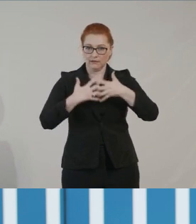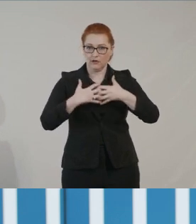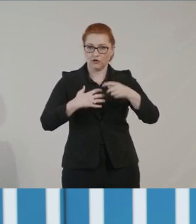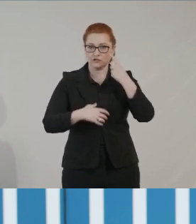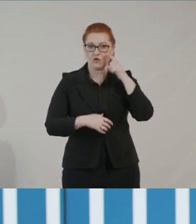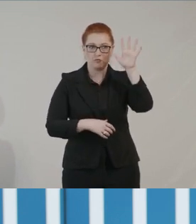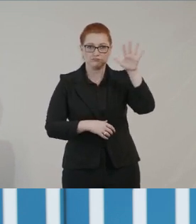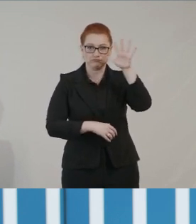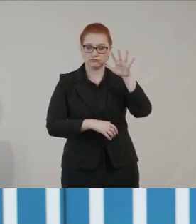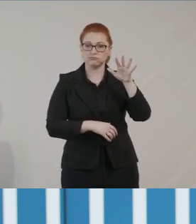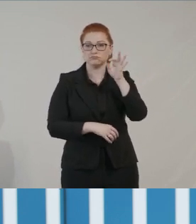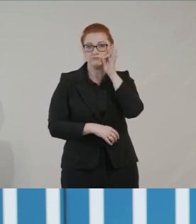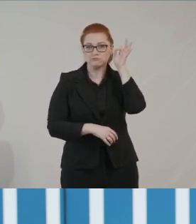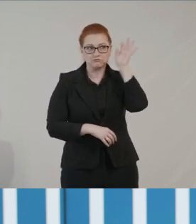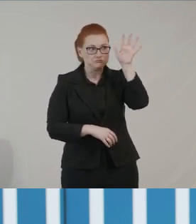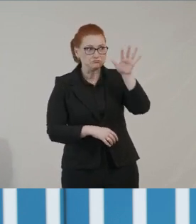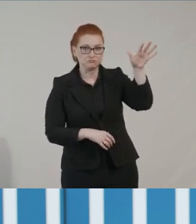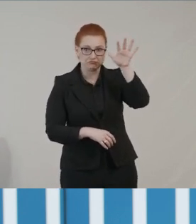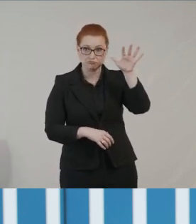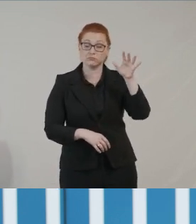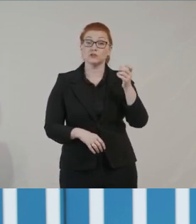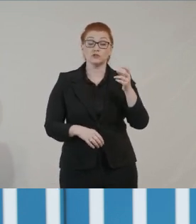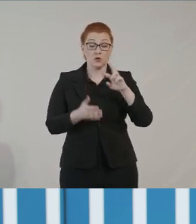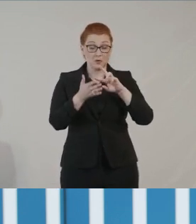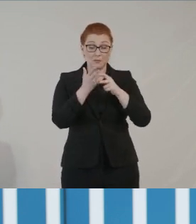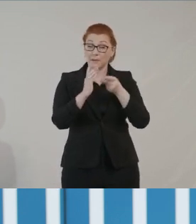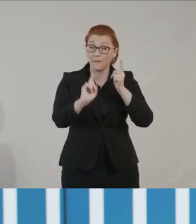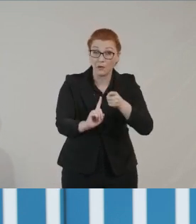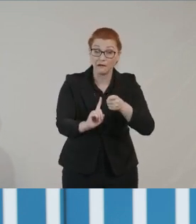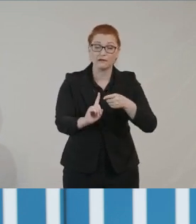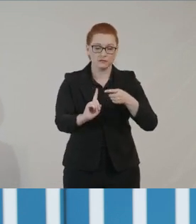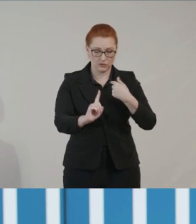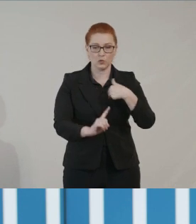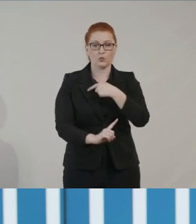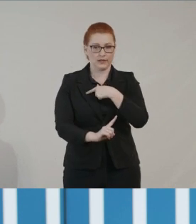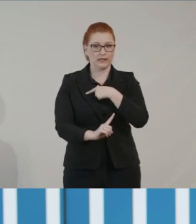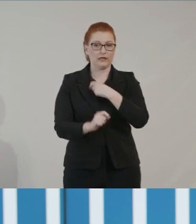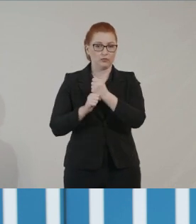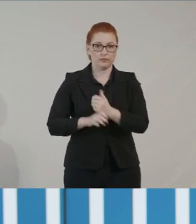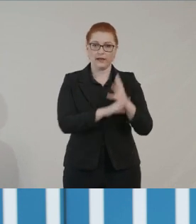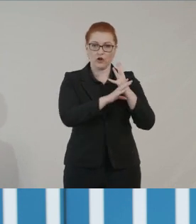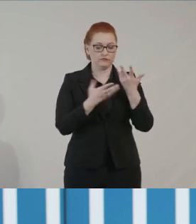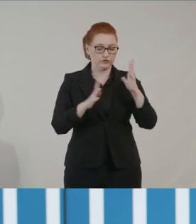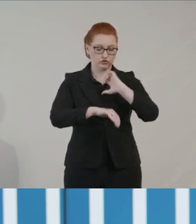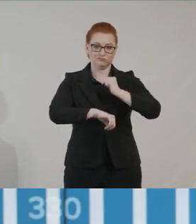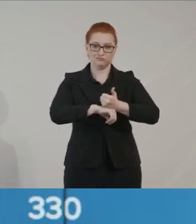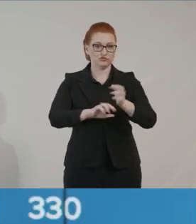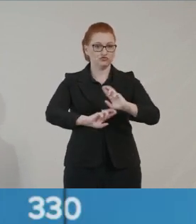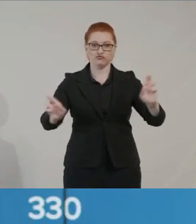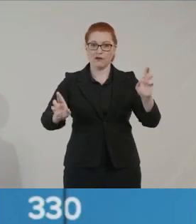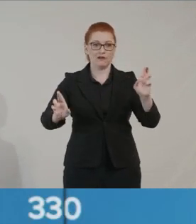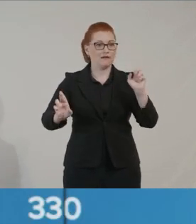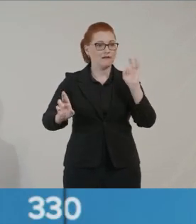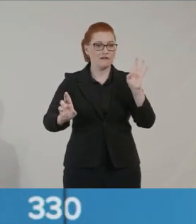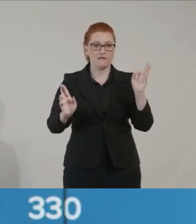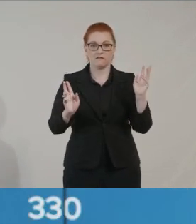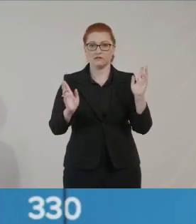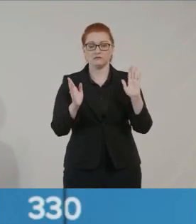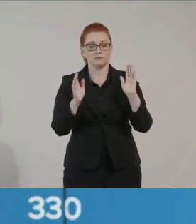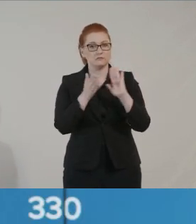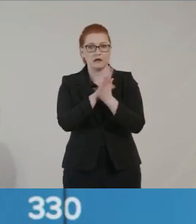takeaway here, we're prepared with the amount of ventilators. So things have changed